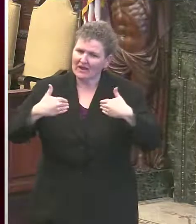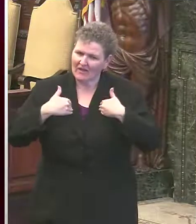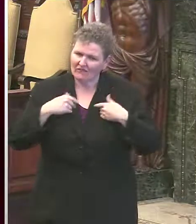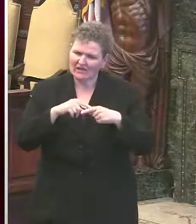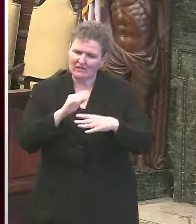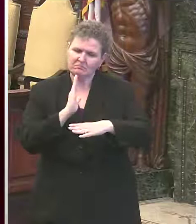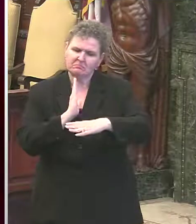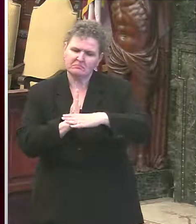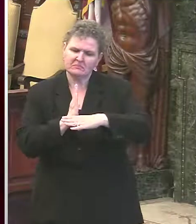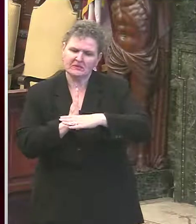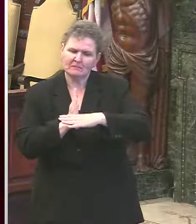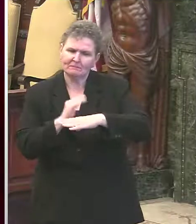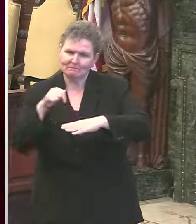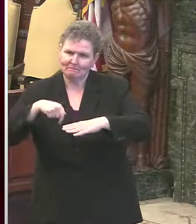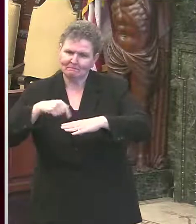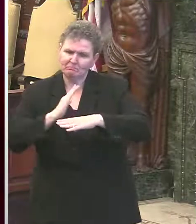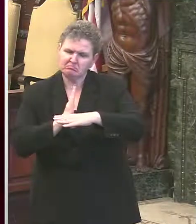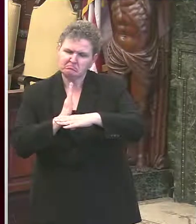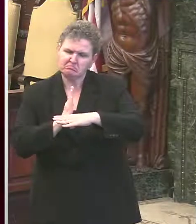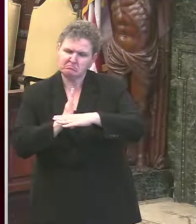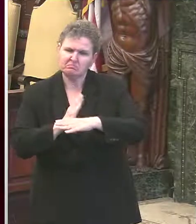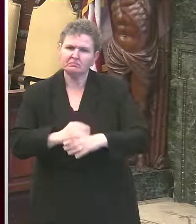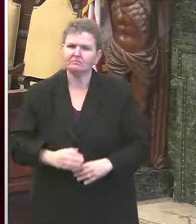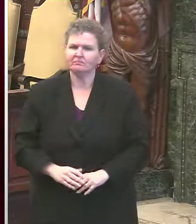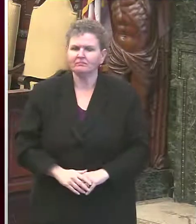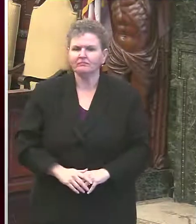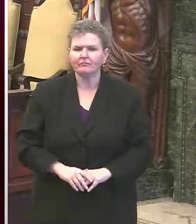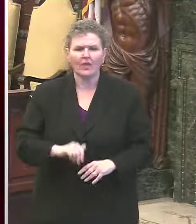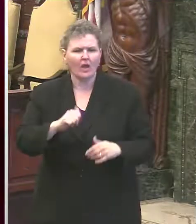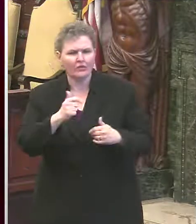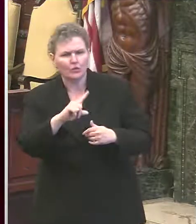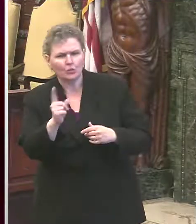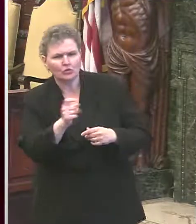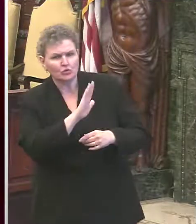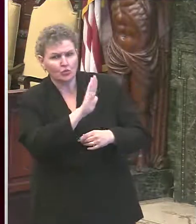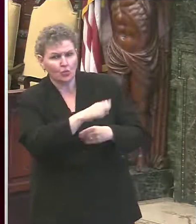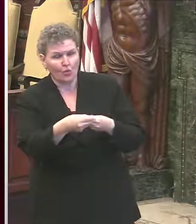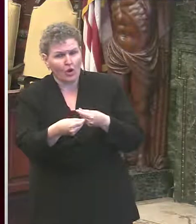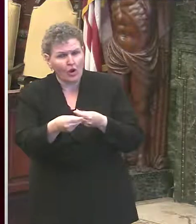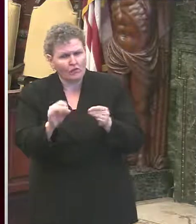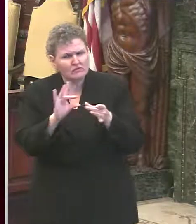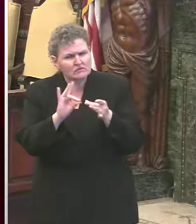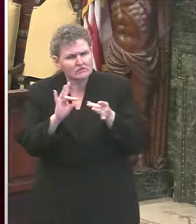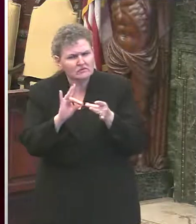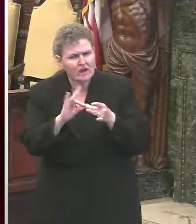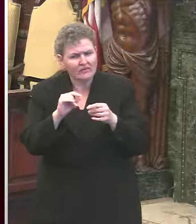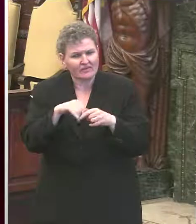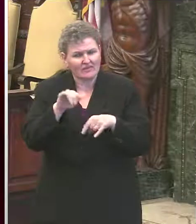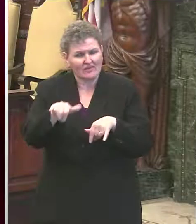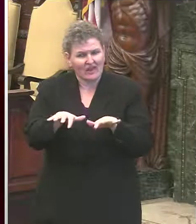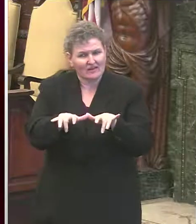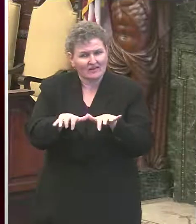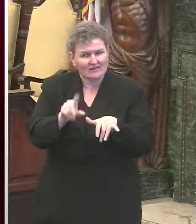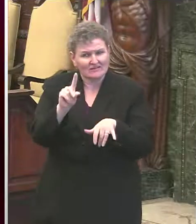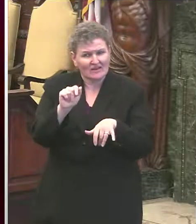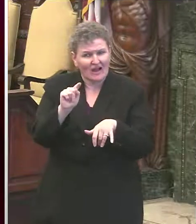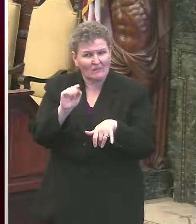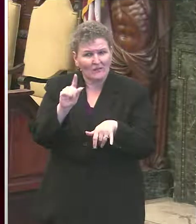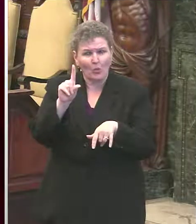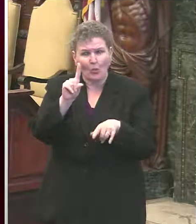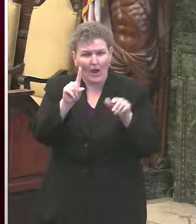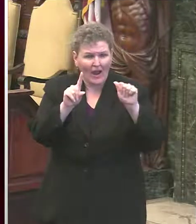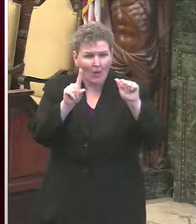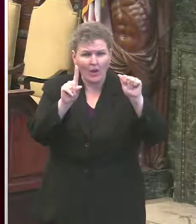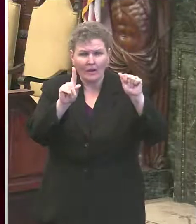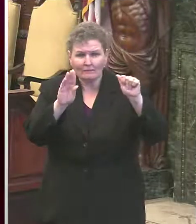Thank you. And last question here. We've heard from your office that everybody in the city's database who's in 1A or 1B phase has